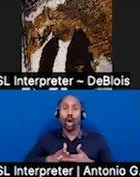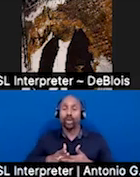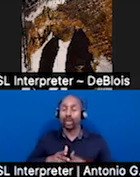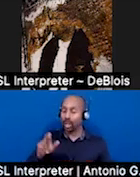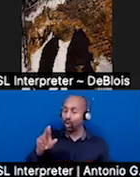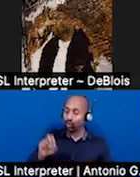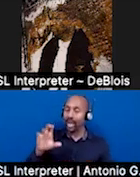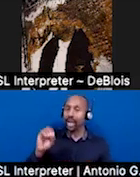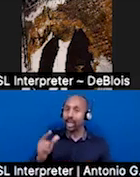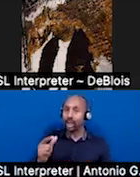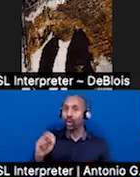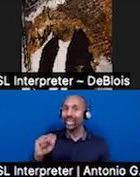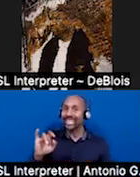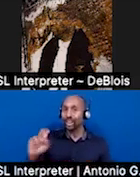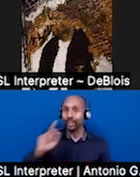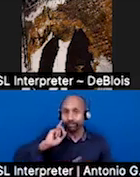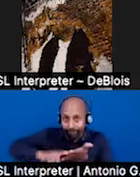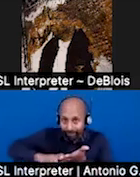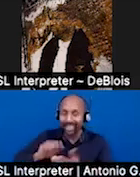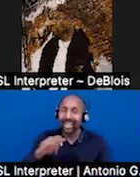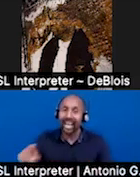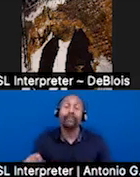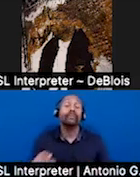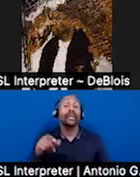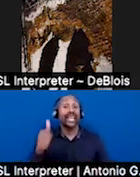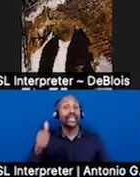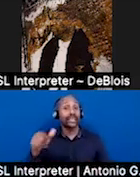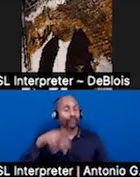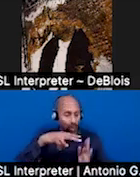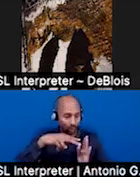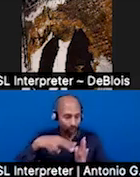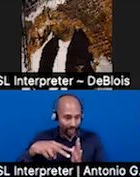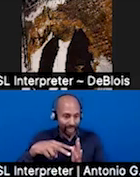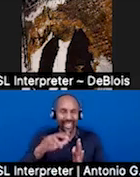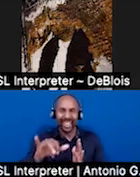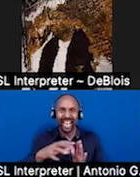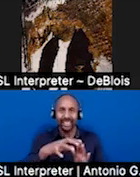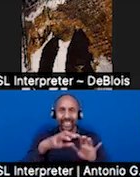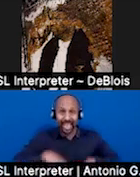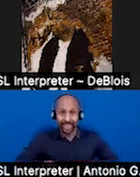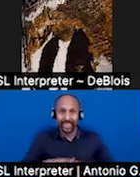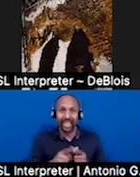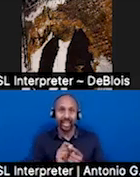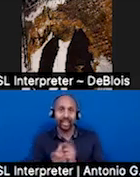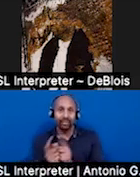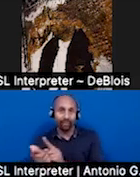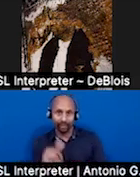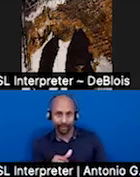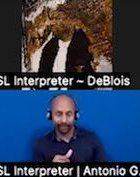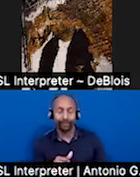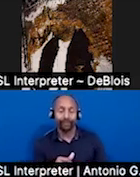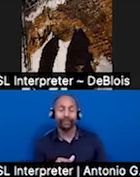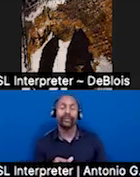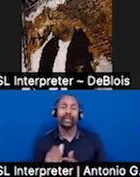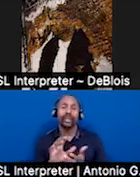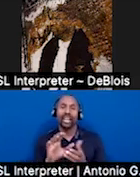that static text into digital text in real time. At the AIM Center, at CAST, and at sites, we consider that